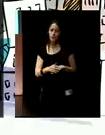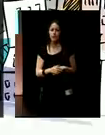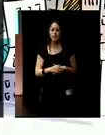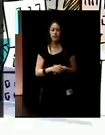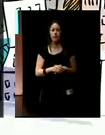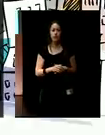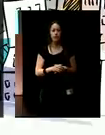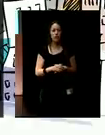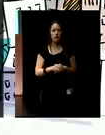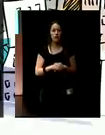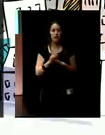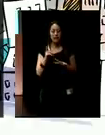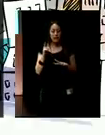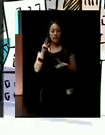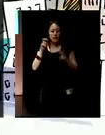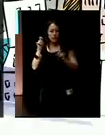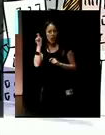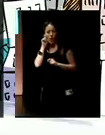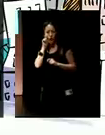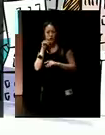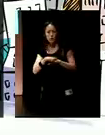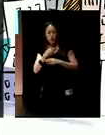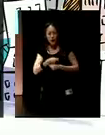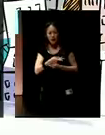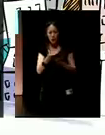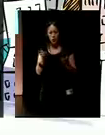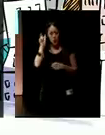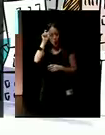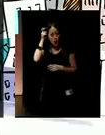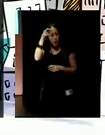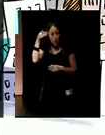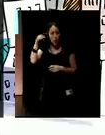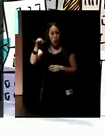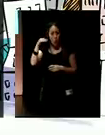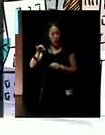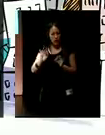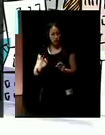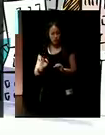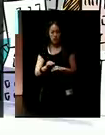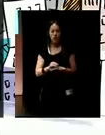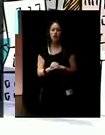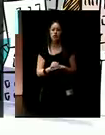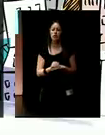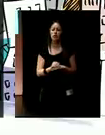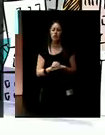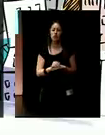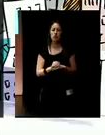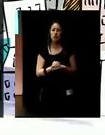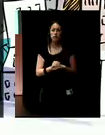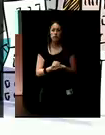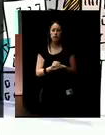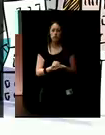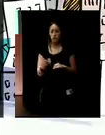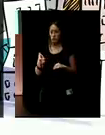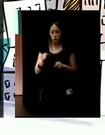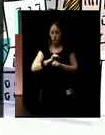Tourists for All is a winning concept, that Tourists for All pays off? If I had